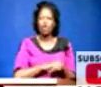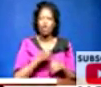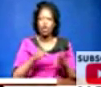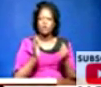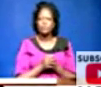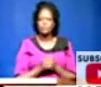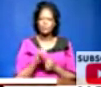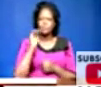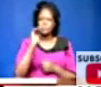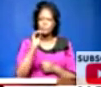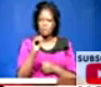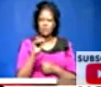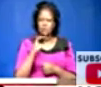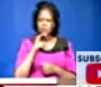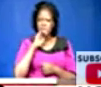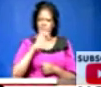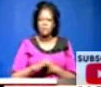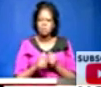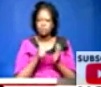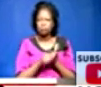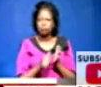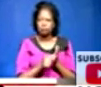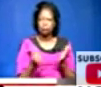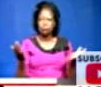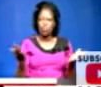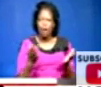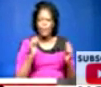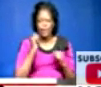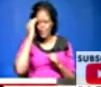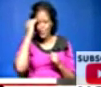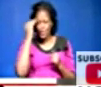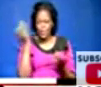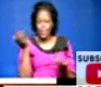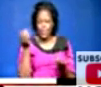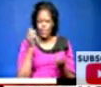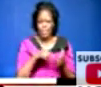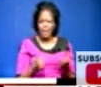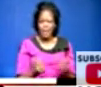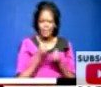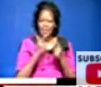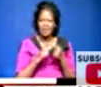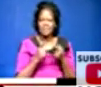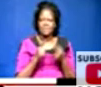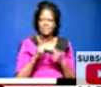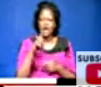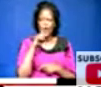Brian, mahindi ya alienda watu, nasa jua mahali ya alienda. Brian alikuwa